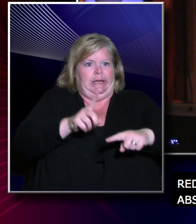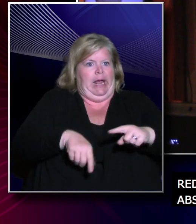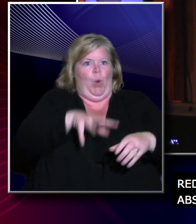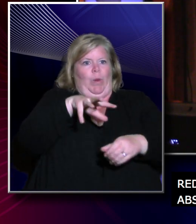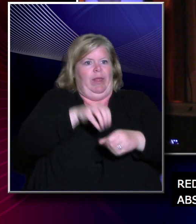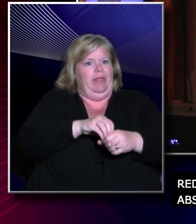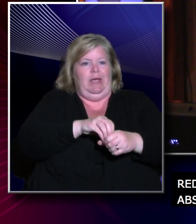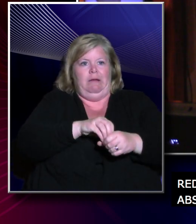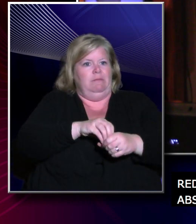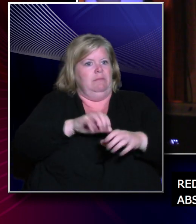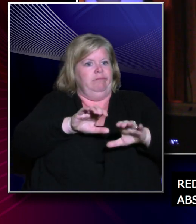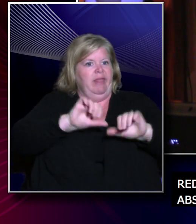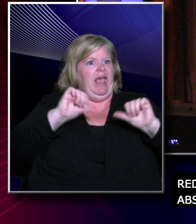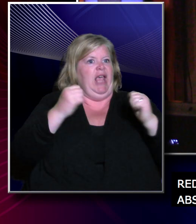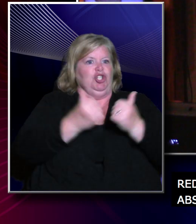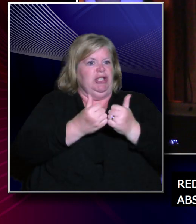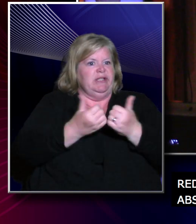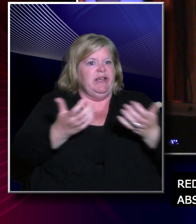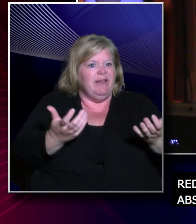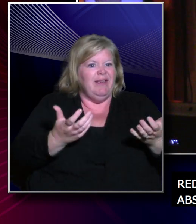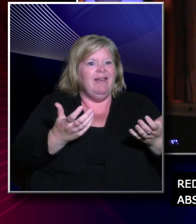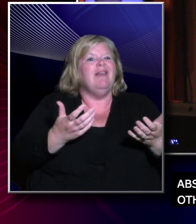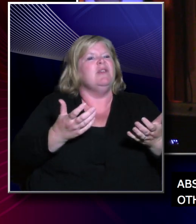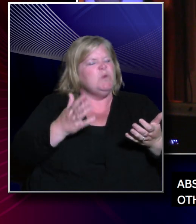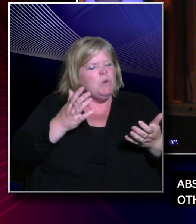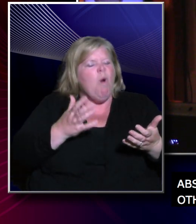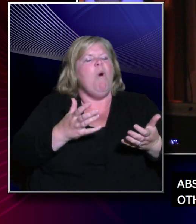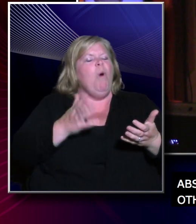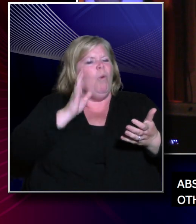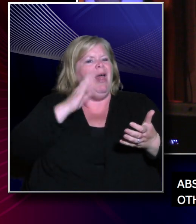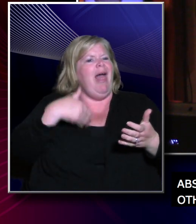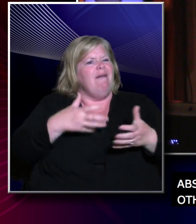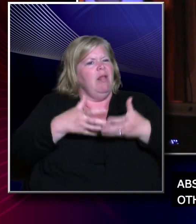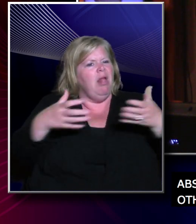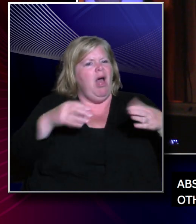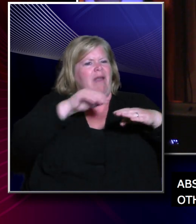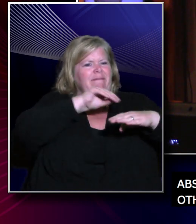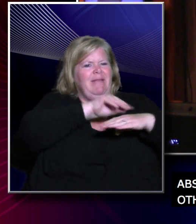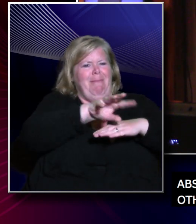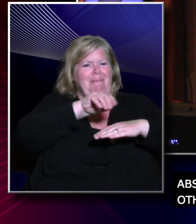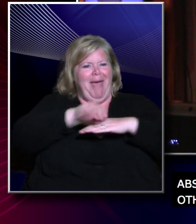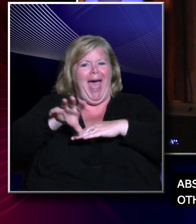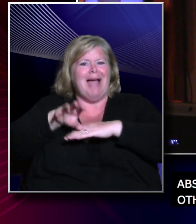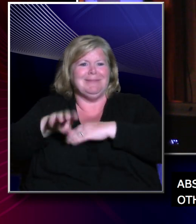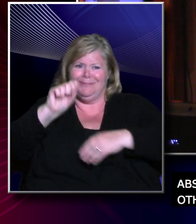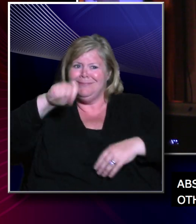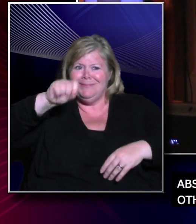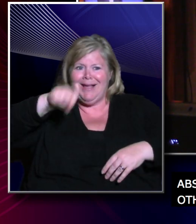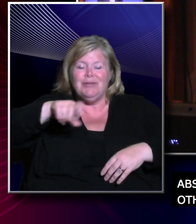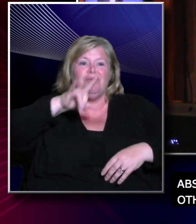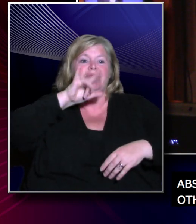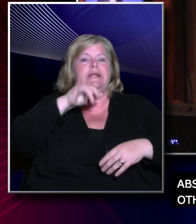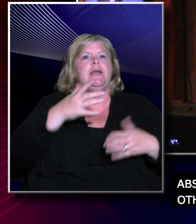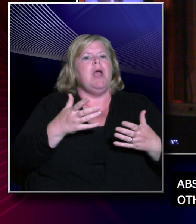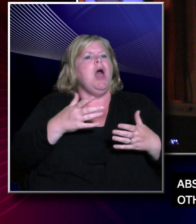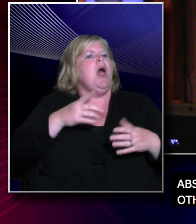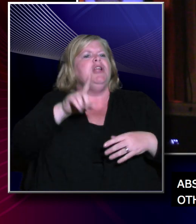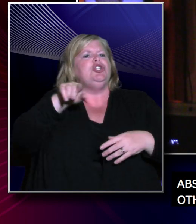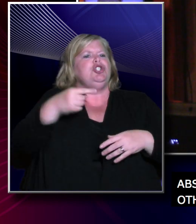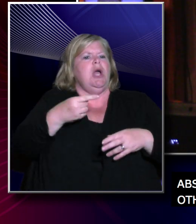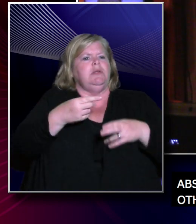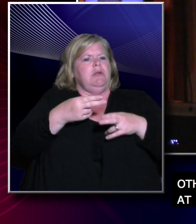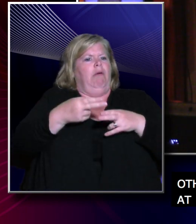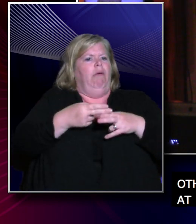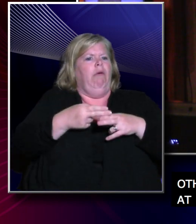agency. And there are other impacts here. And it's just a preliminary look